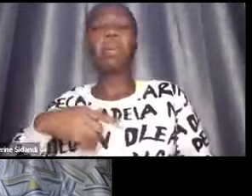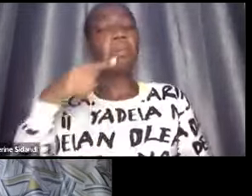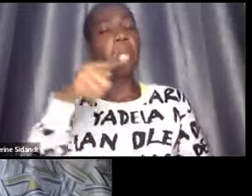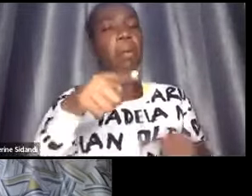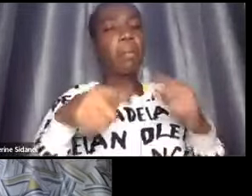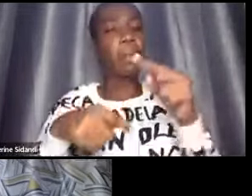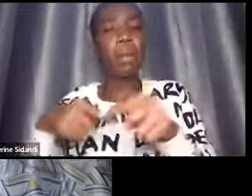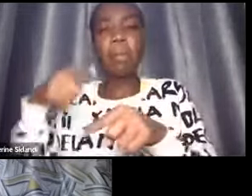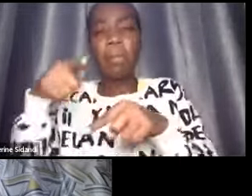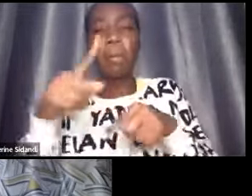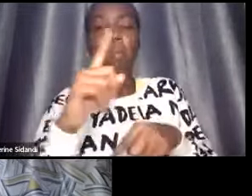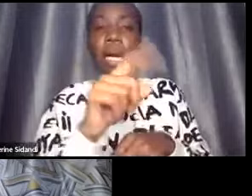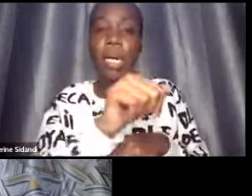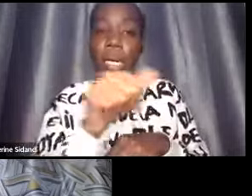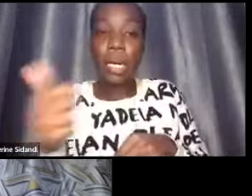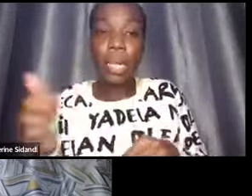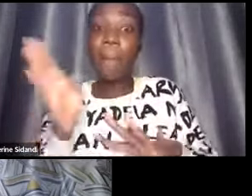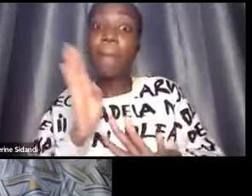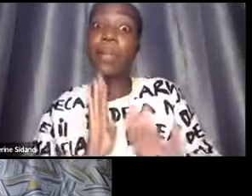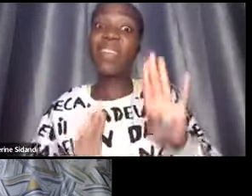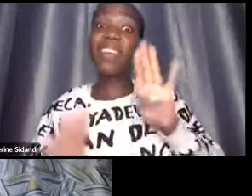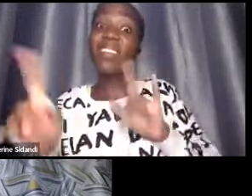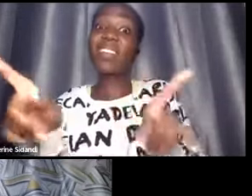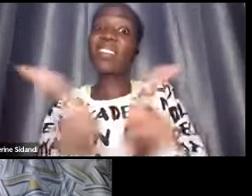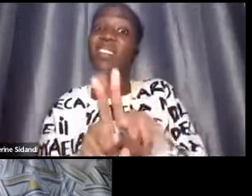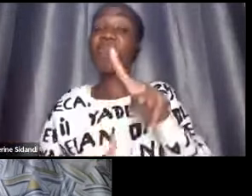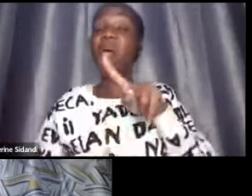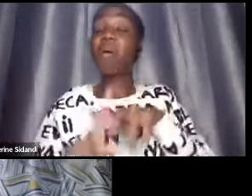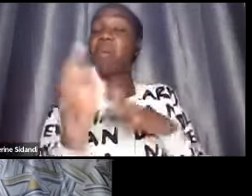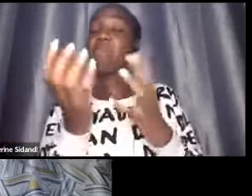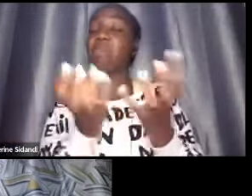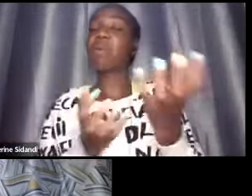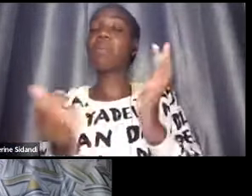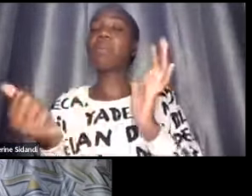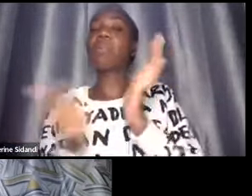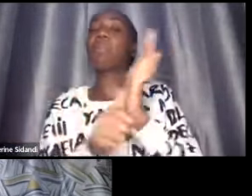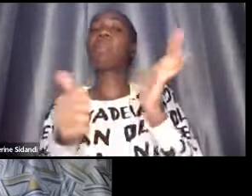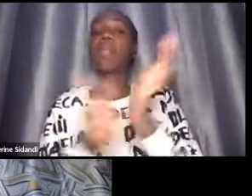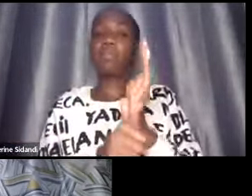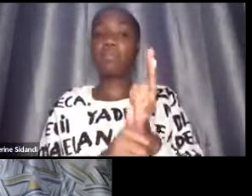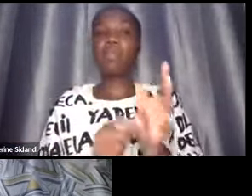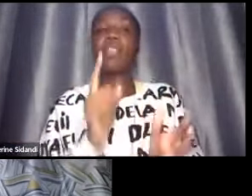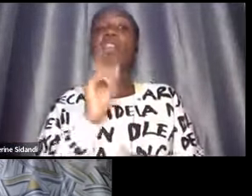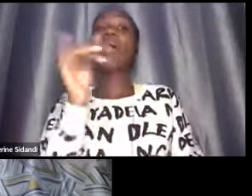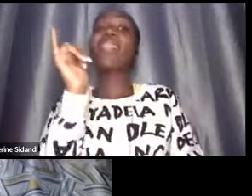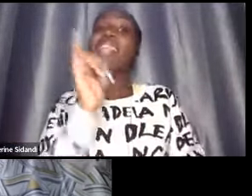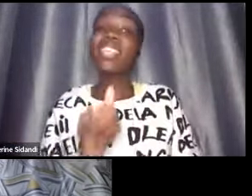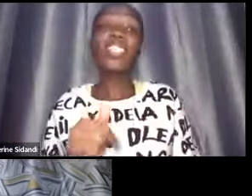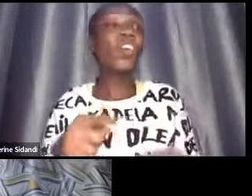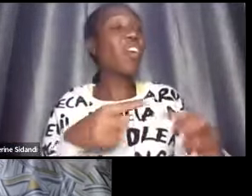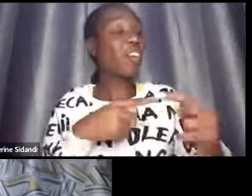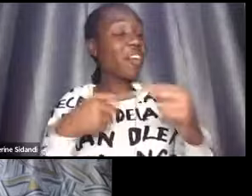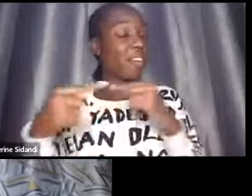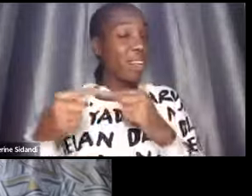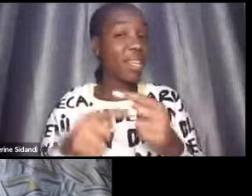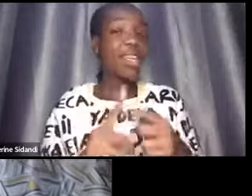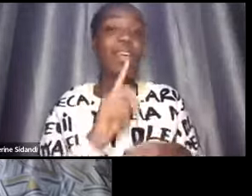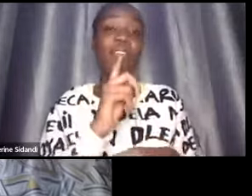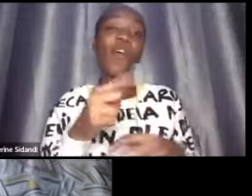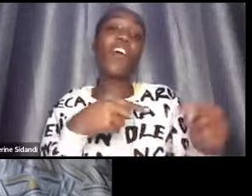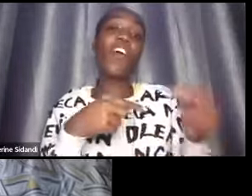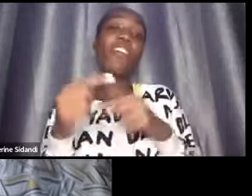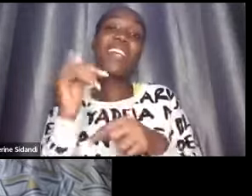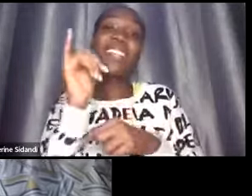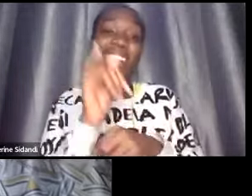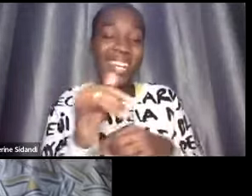their behavior is causing a business problem. That's what we call conflict. So conflict is not indecision, it's